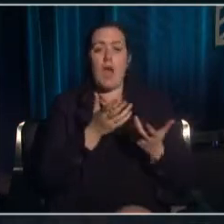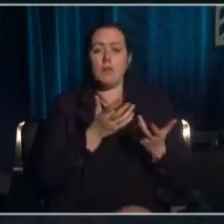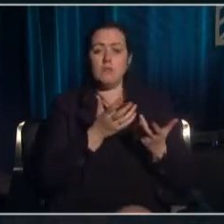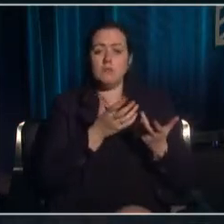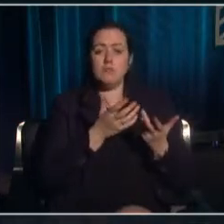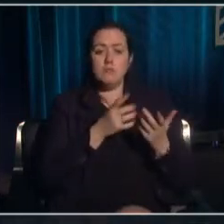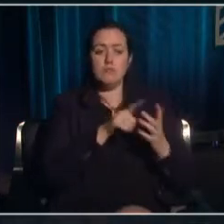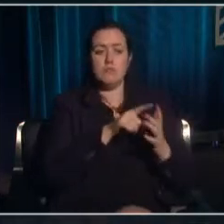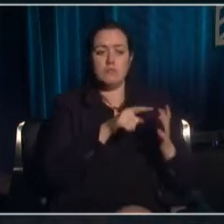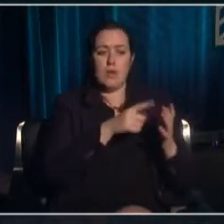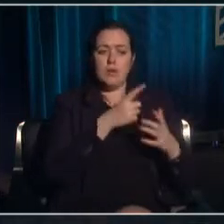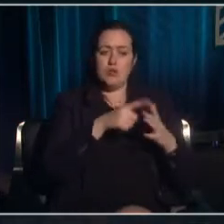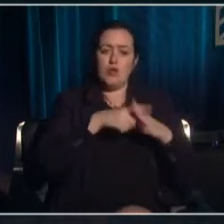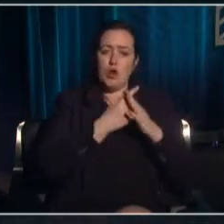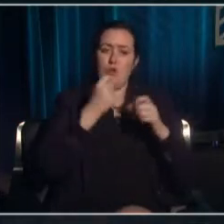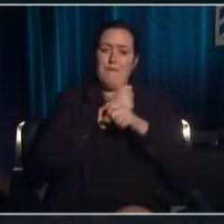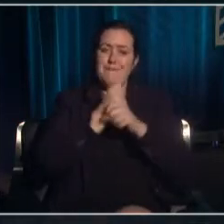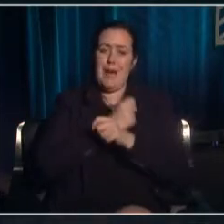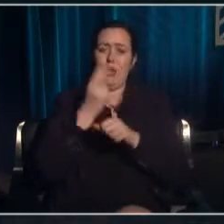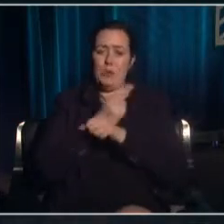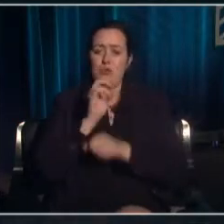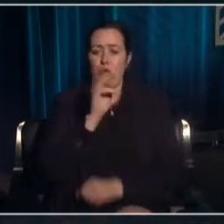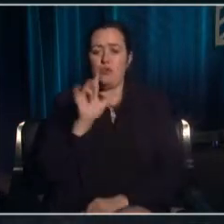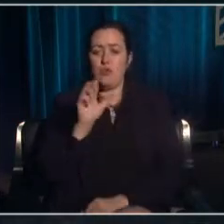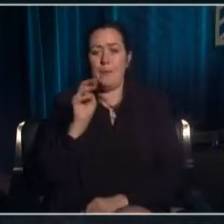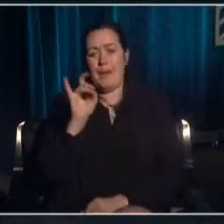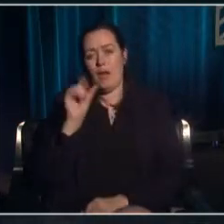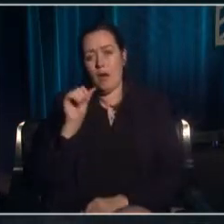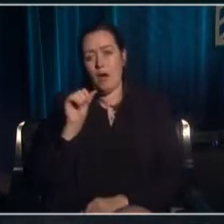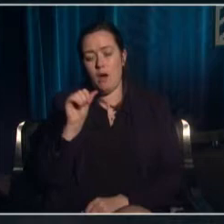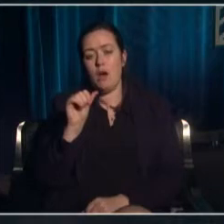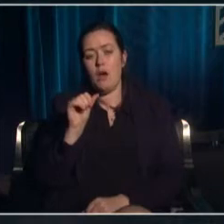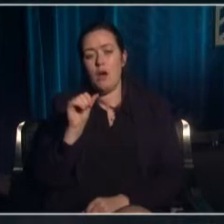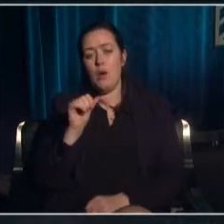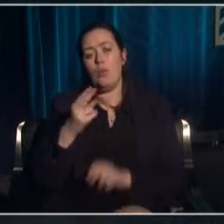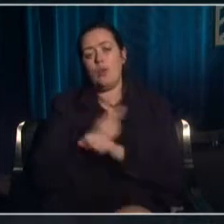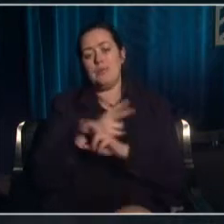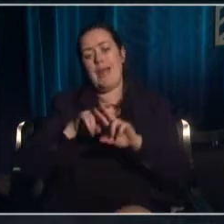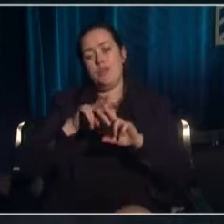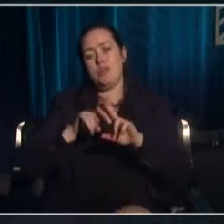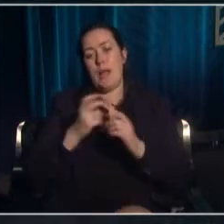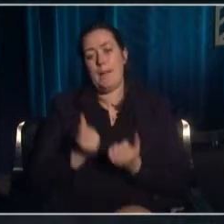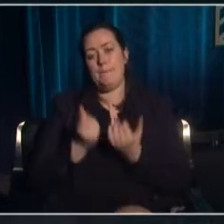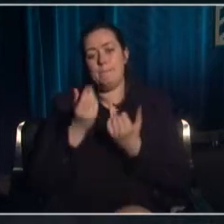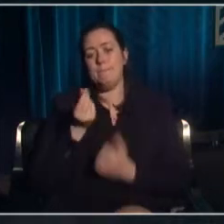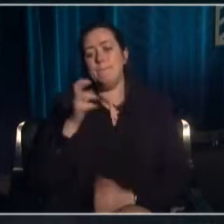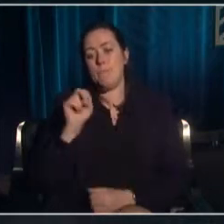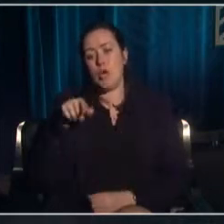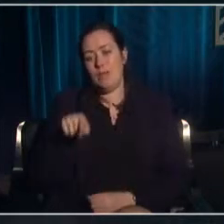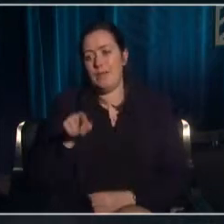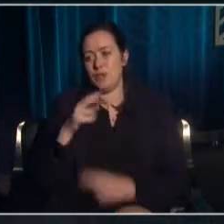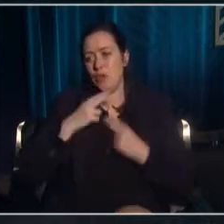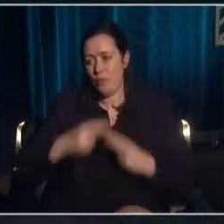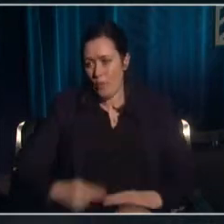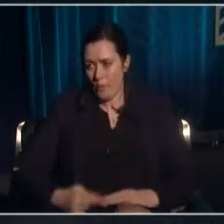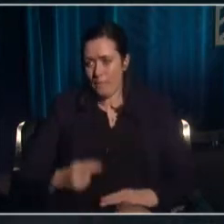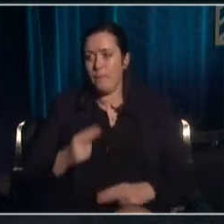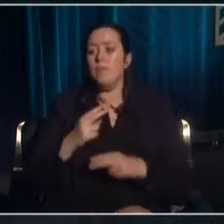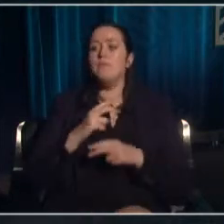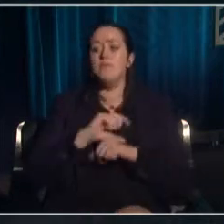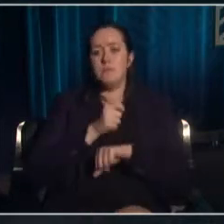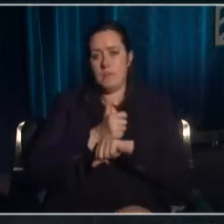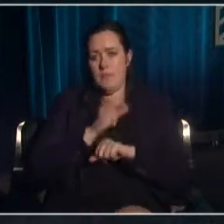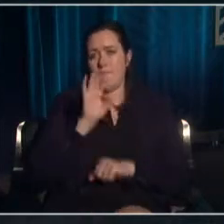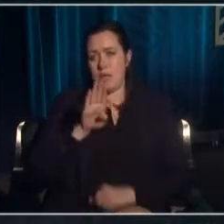against it through social media. Therefore, we used the hashtag #BanThisUniform and tweeted as many tweets as we could. Also, we created Facebook pages, and we